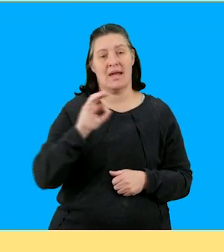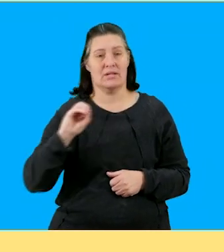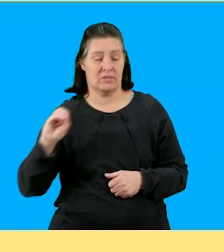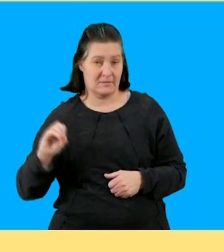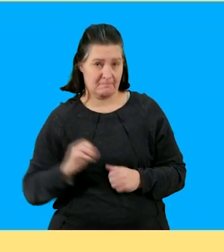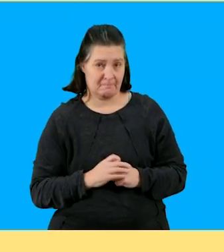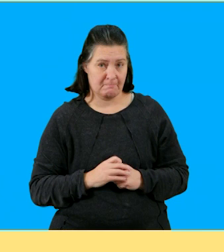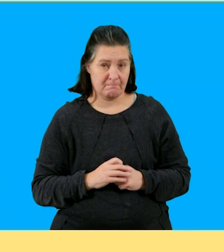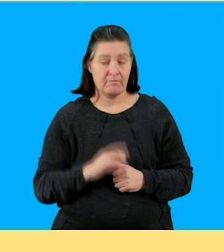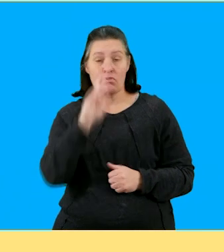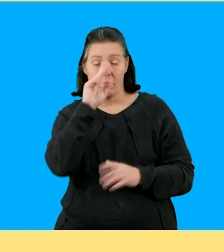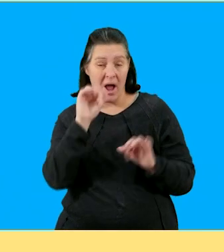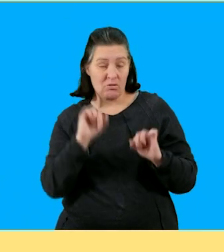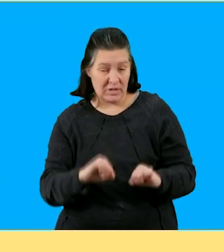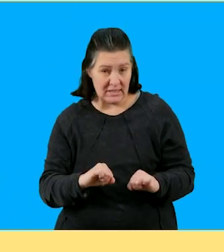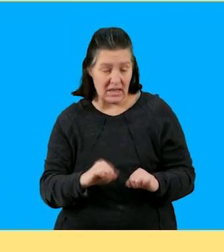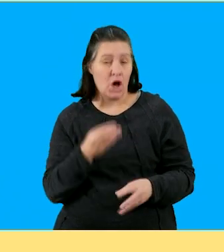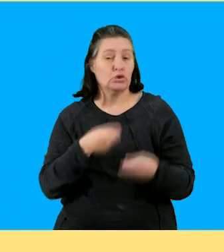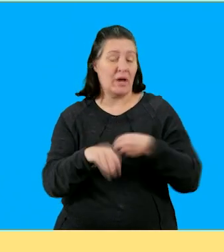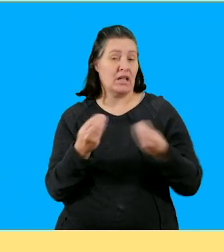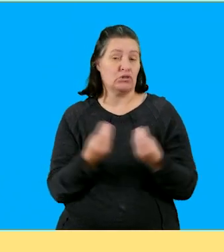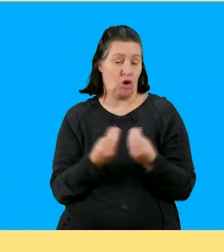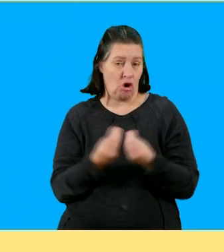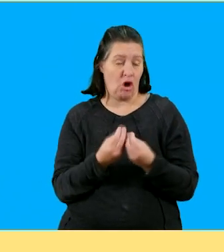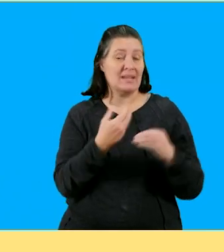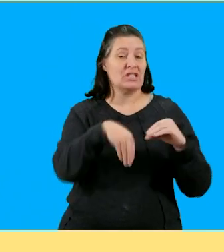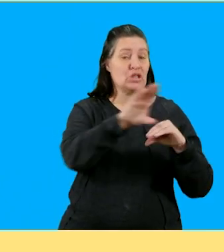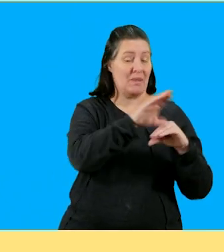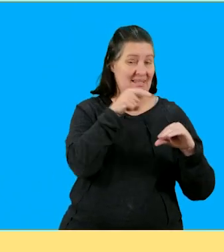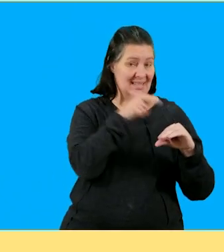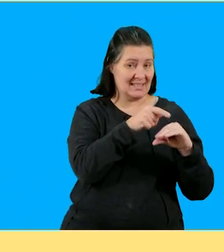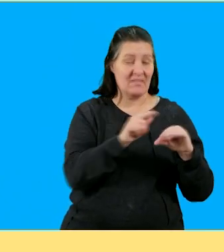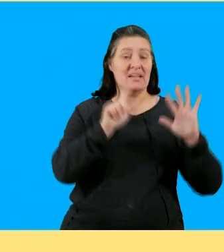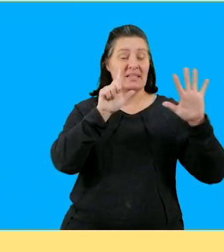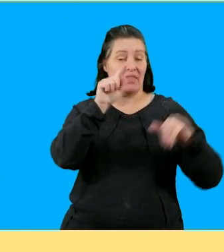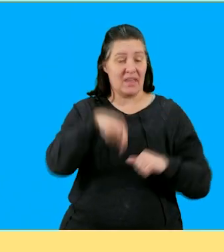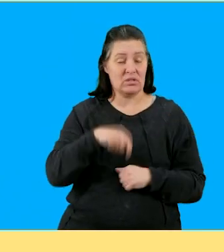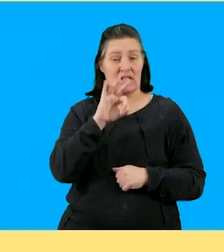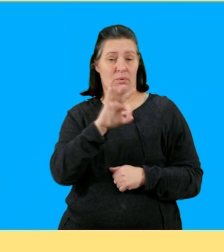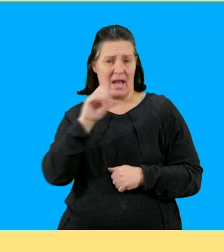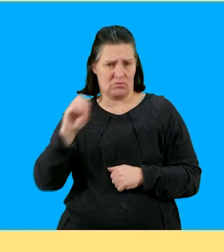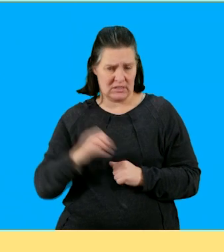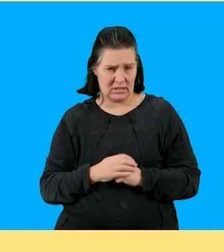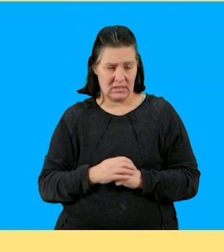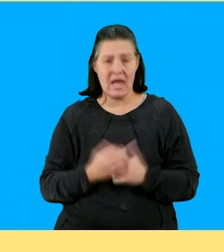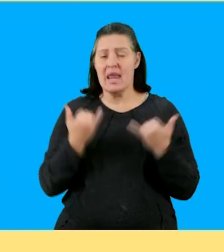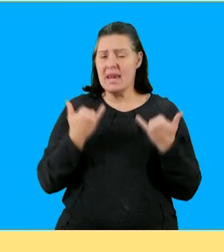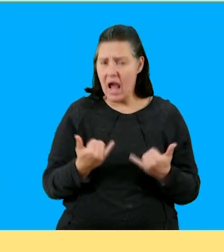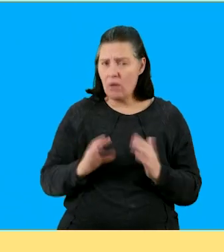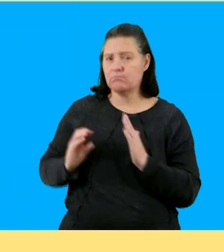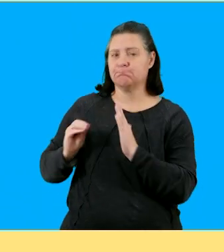7,300. Remember, we agreed that is your trading stock surplus of 7,300. I want us then to